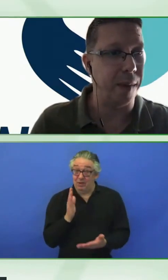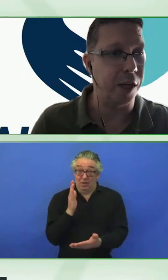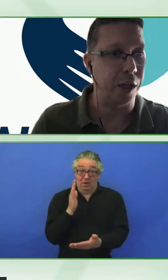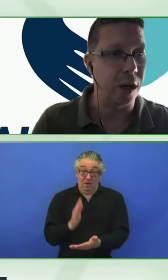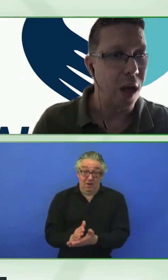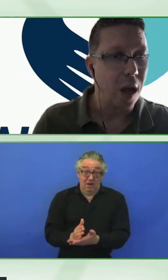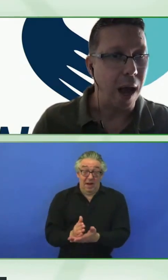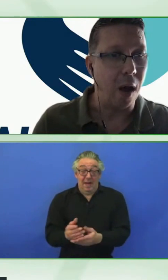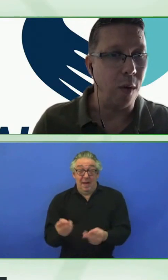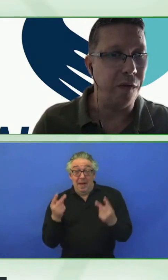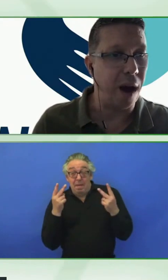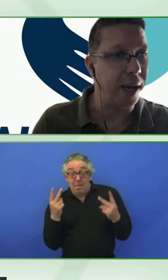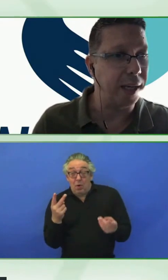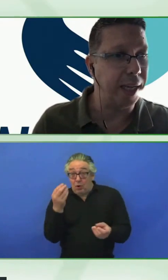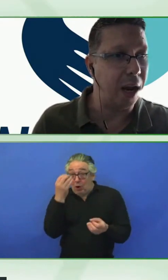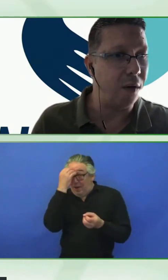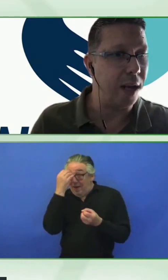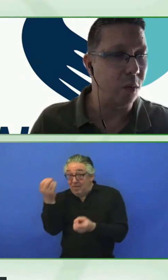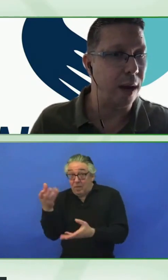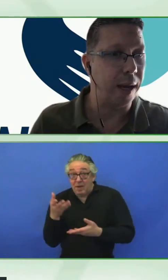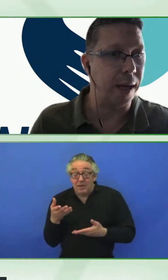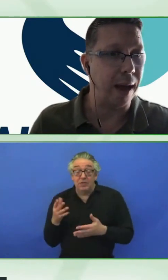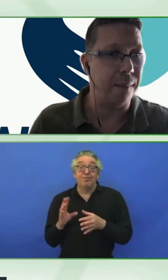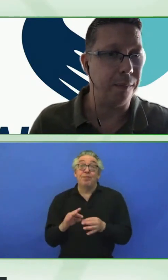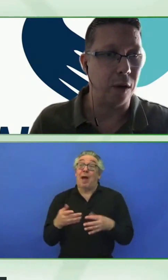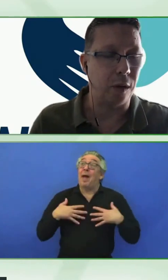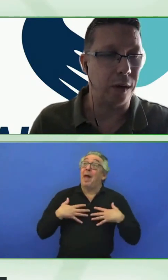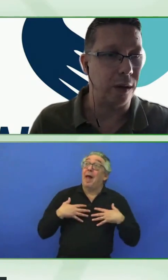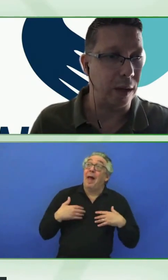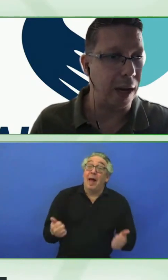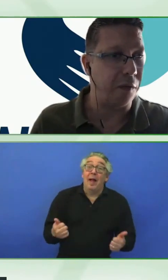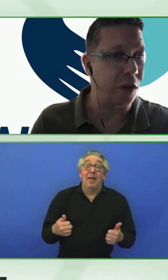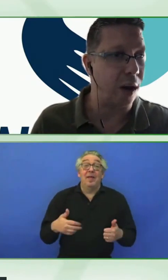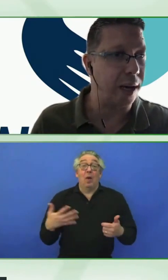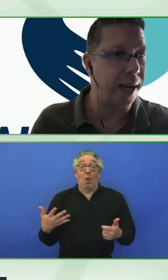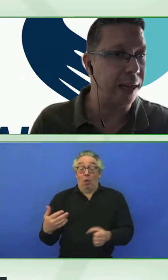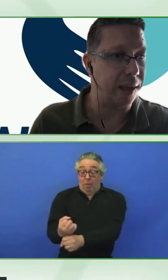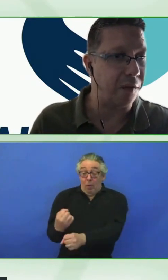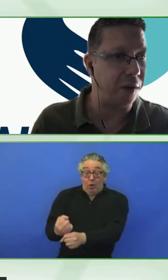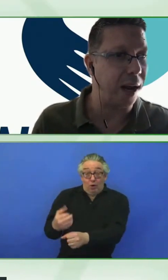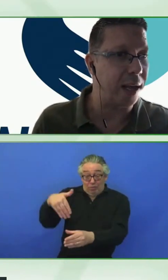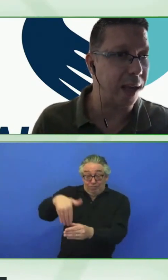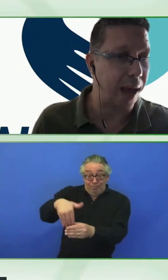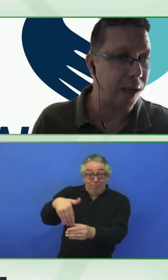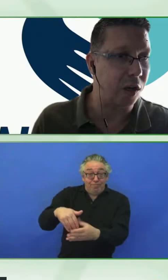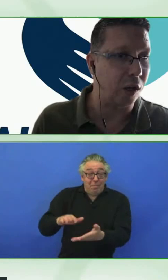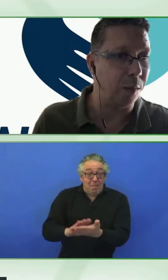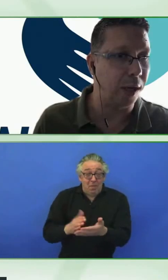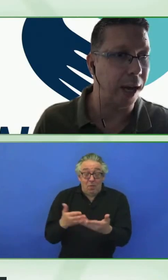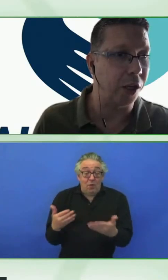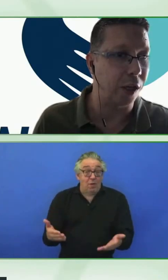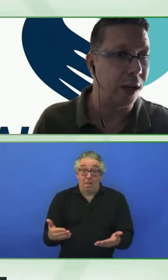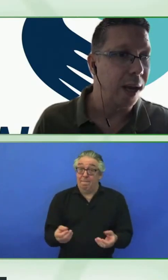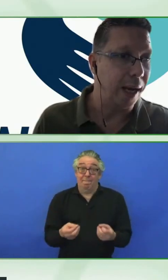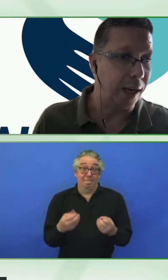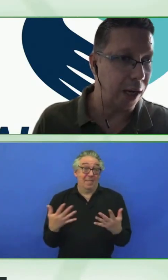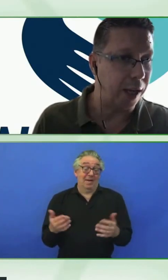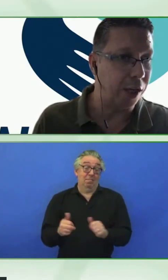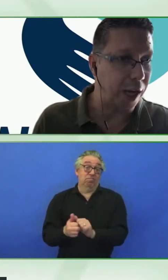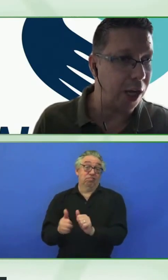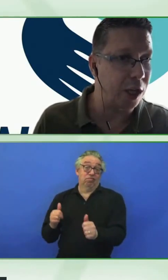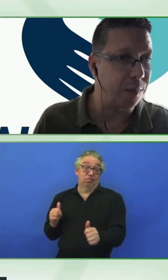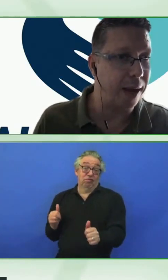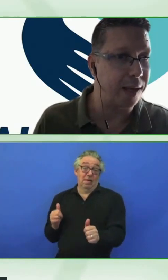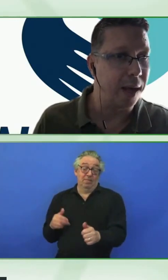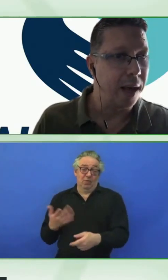health information. We find key areas where the deaf are struggling in South Africa is access to communication in